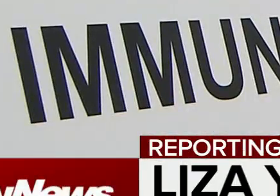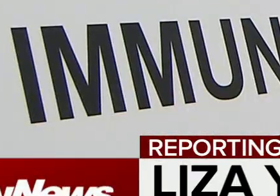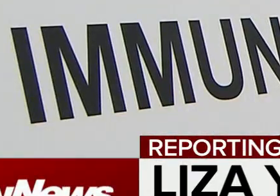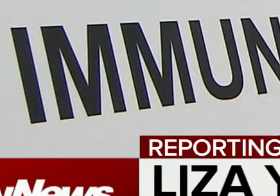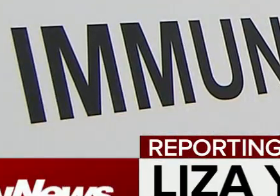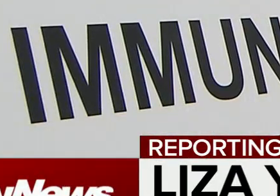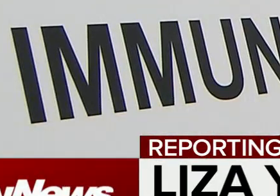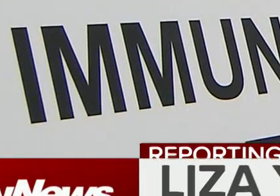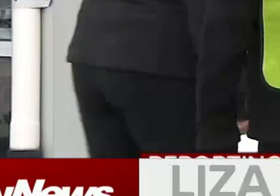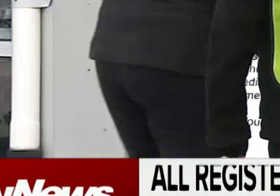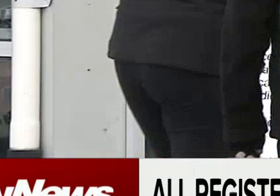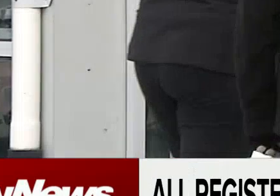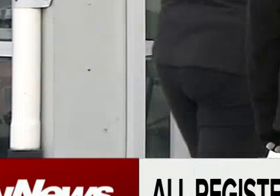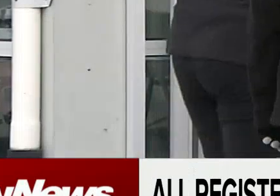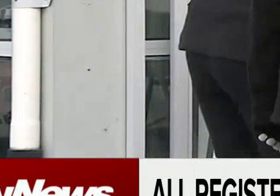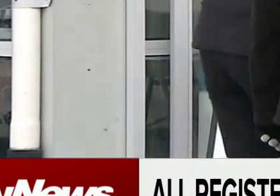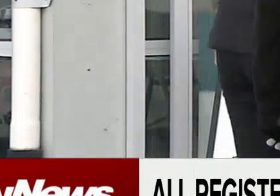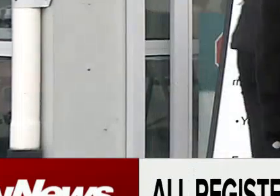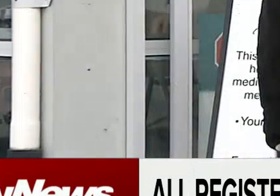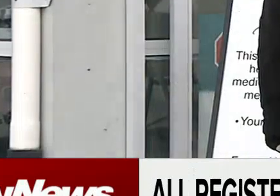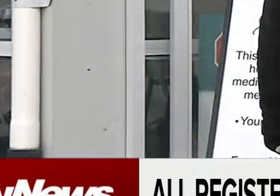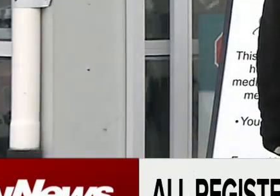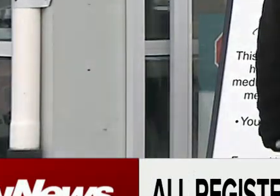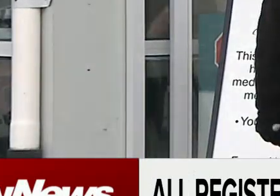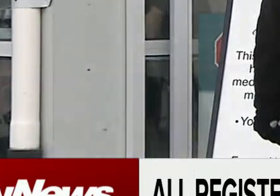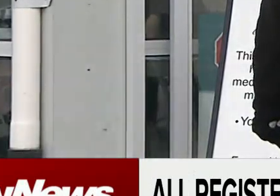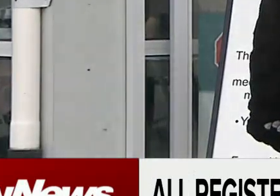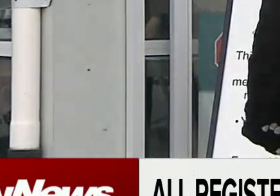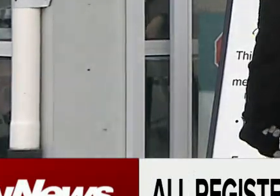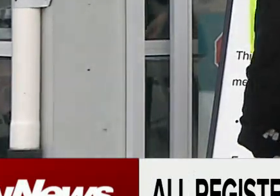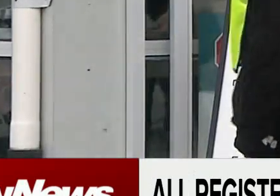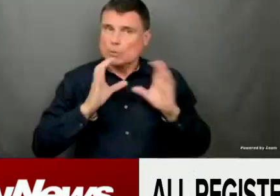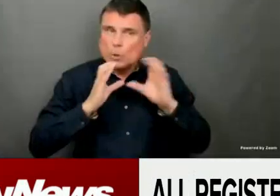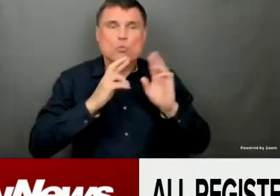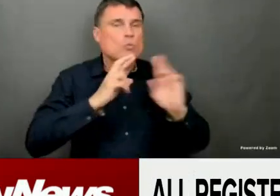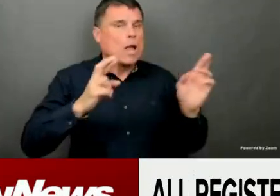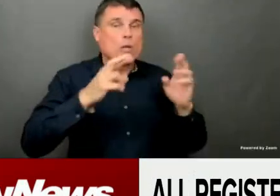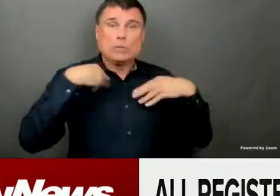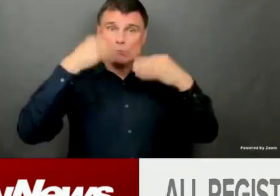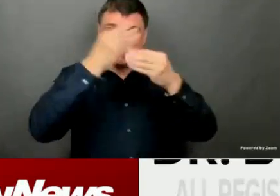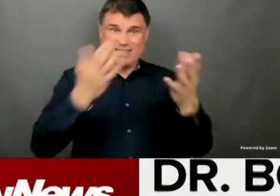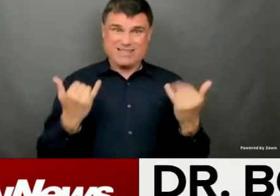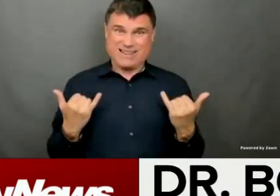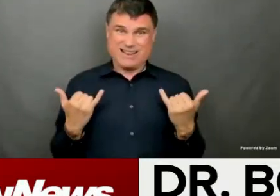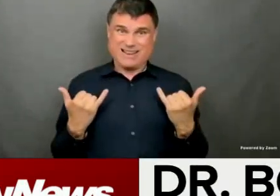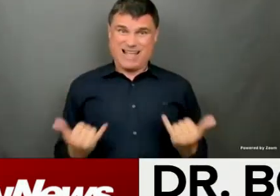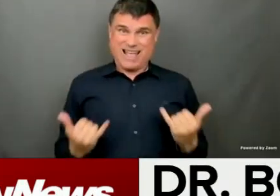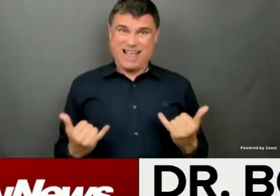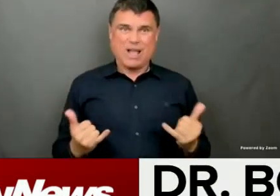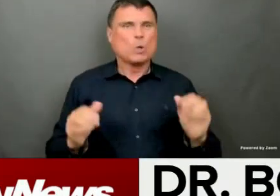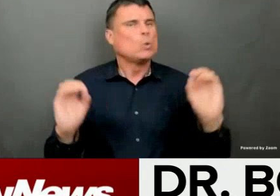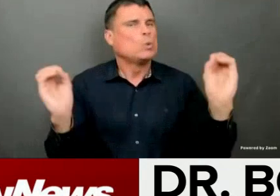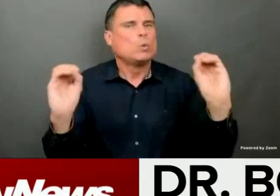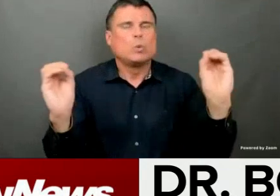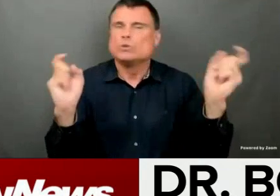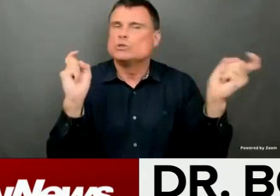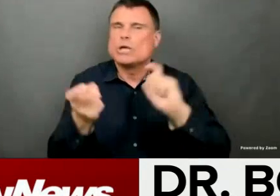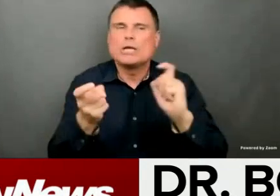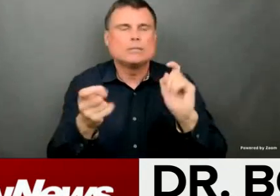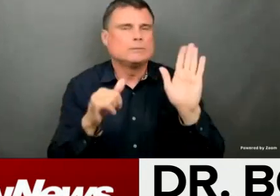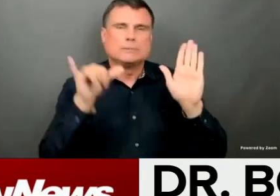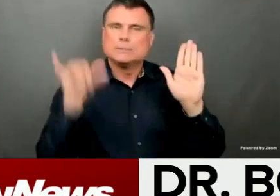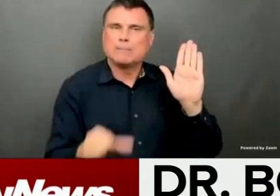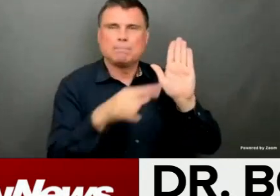BC closer to the end of this third wave. We are in a place where we're in a good direction, and we need to keep it